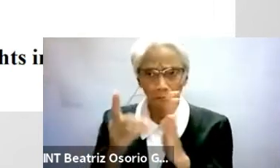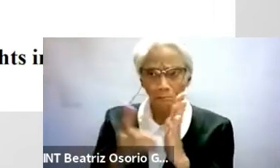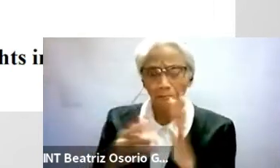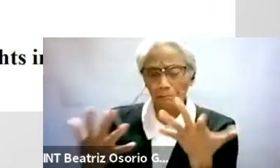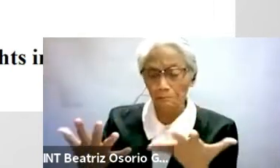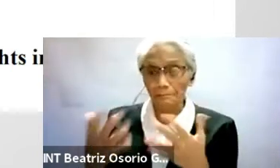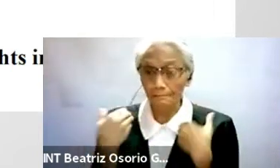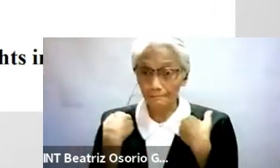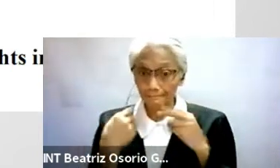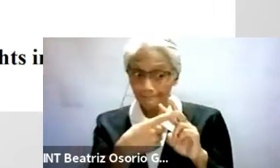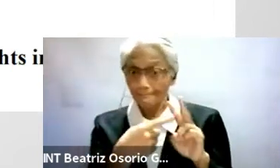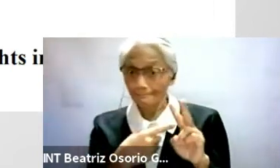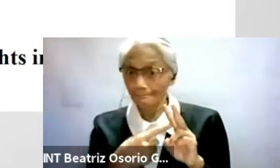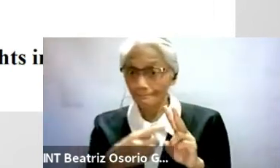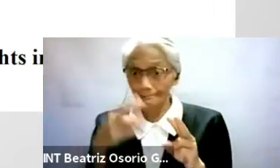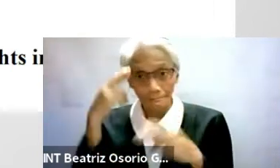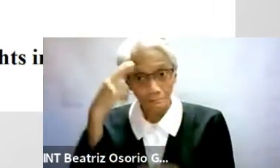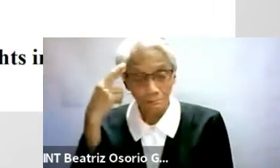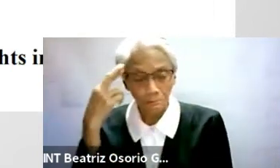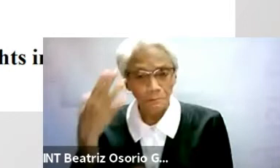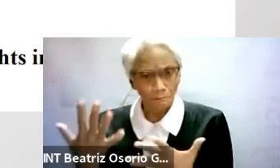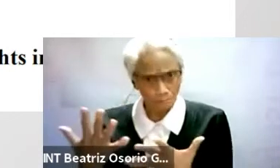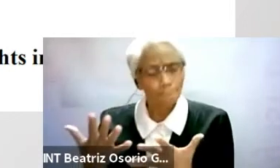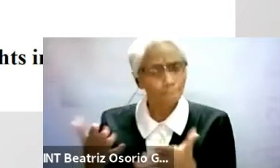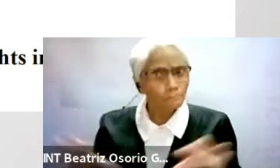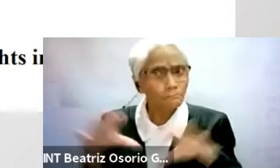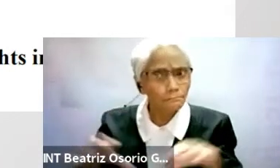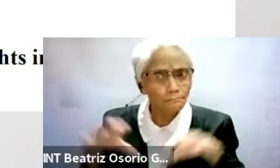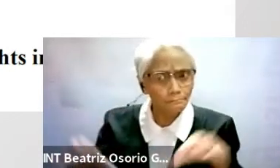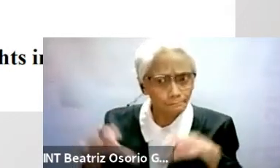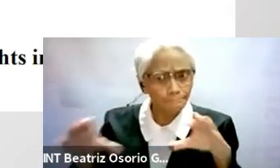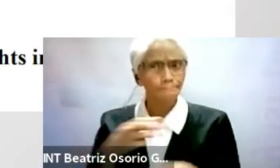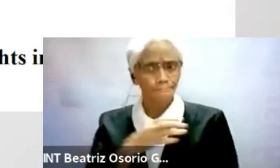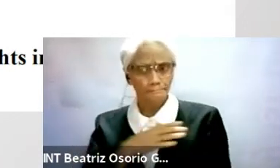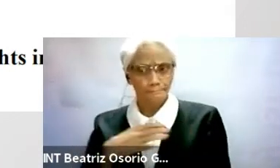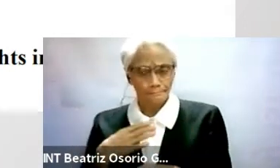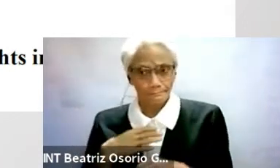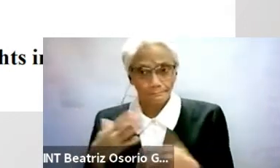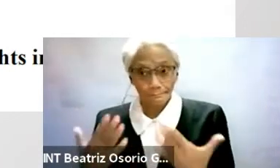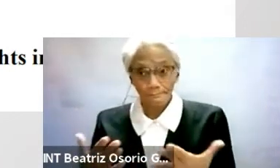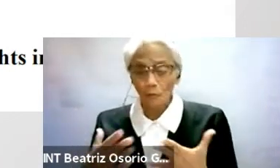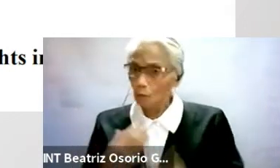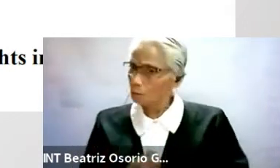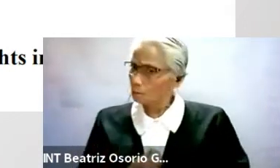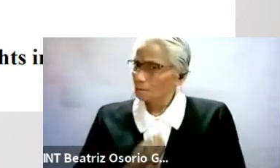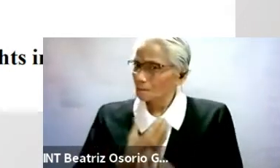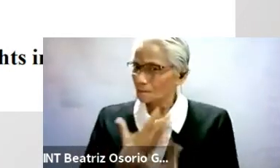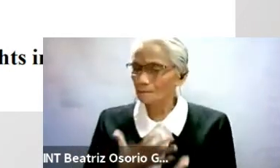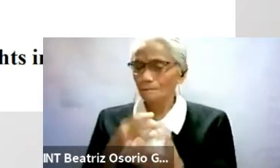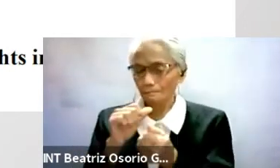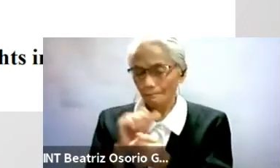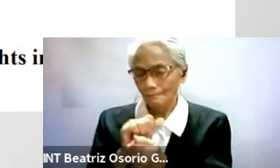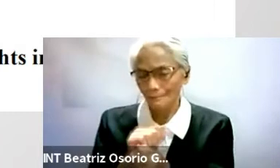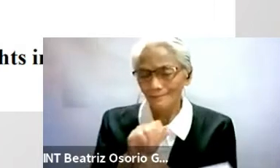this. First, the committee worked really hard. And second, we were inspired by the